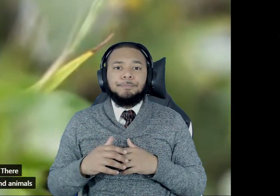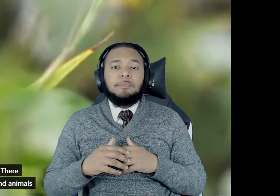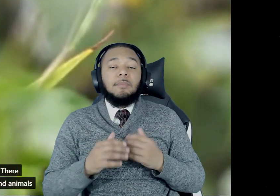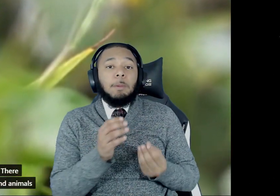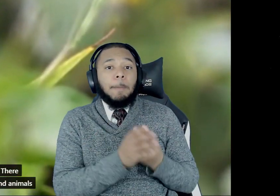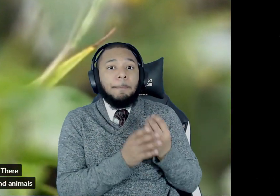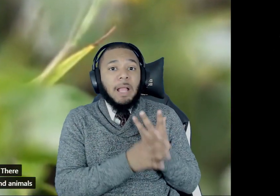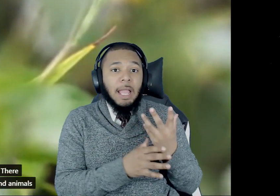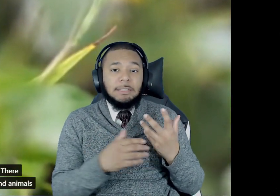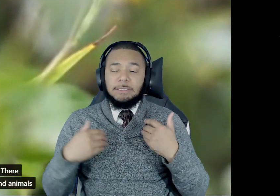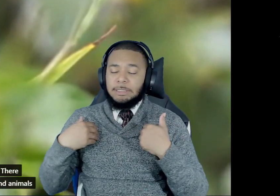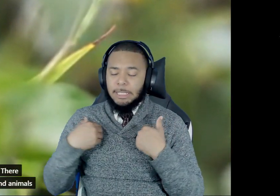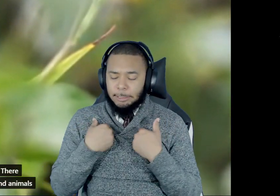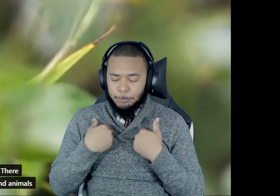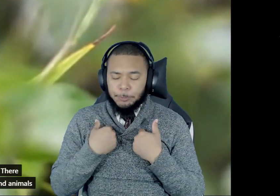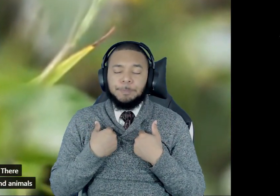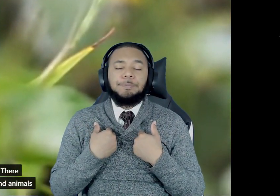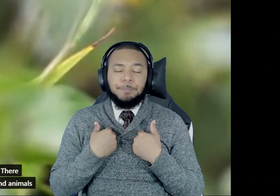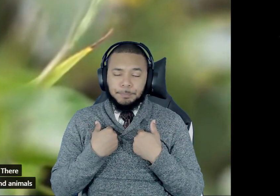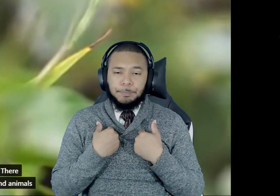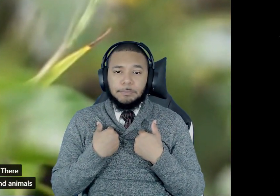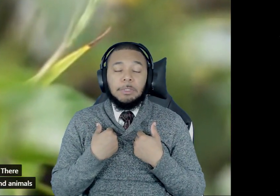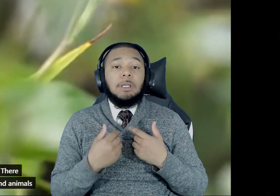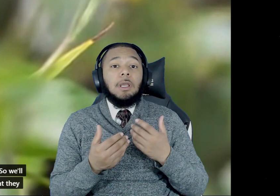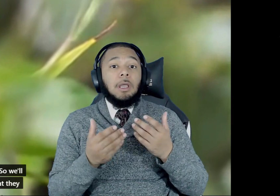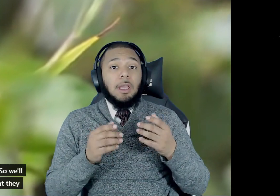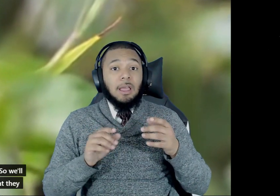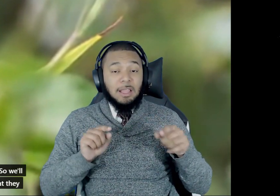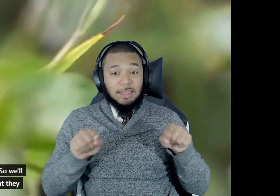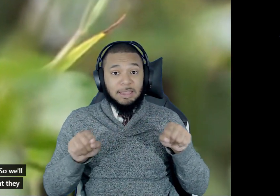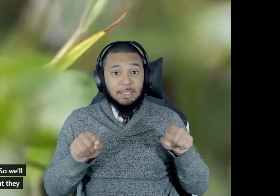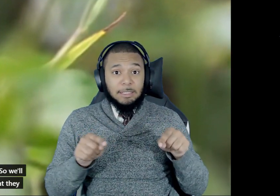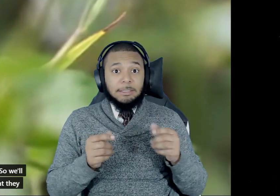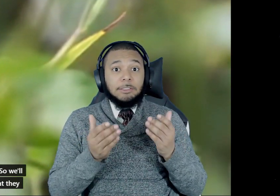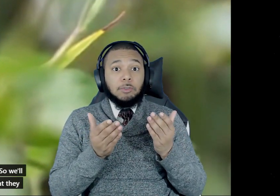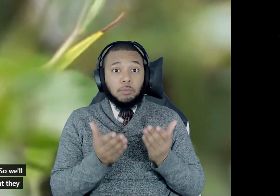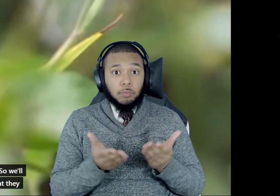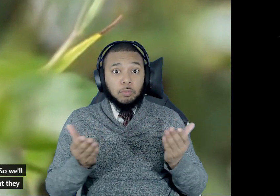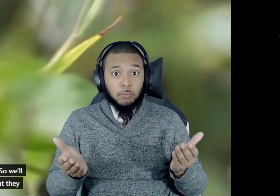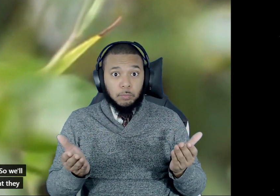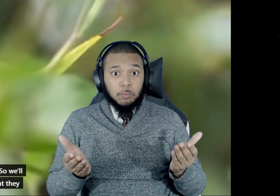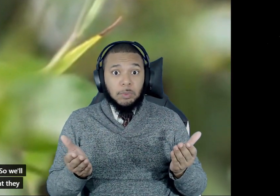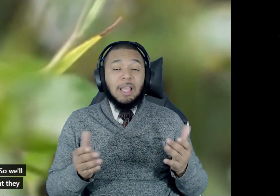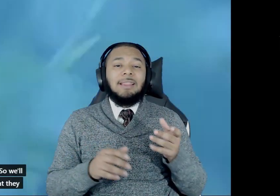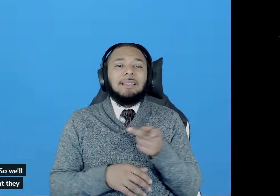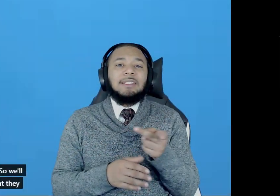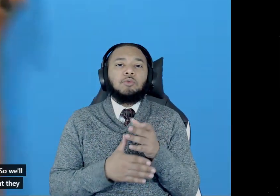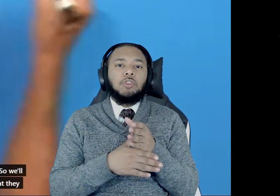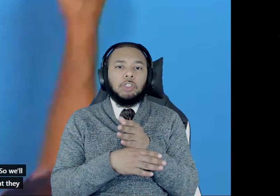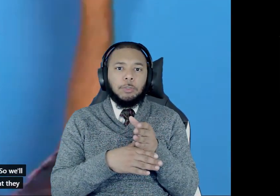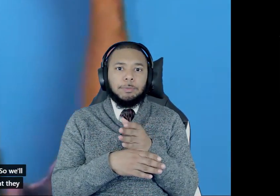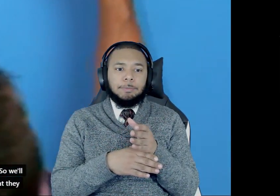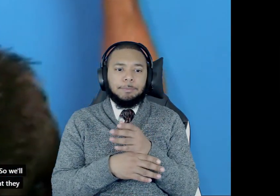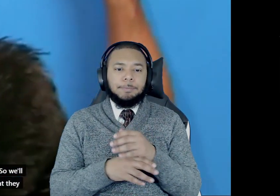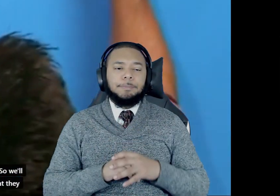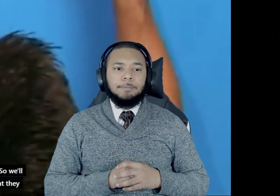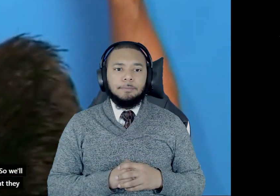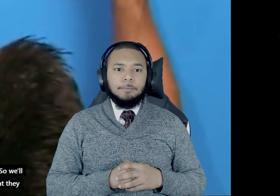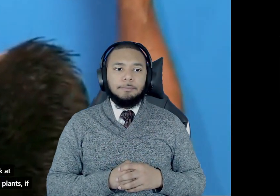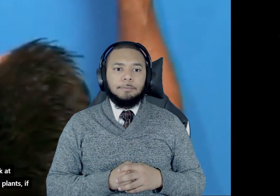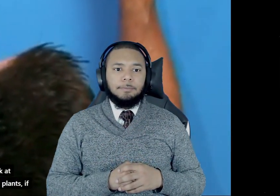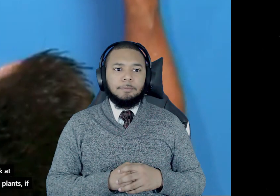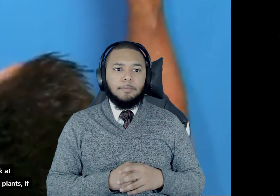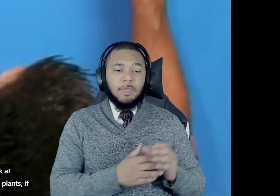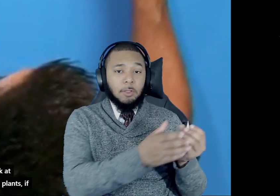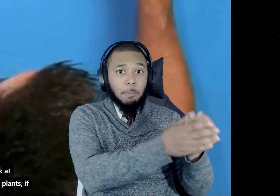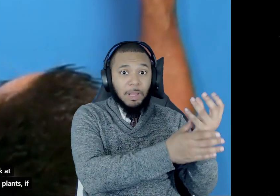plants and animals, okay, there are some resources that plants and animals and a lot of organisms share. So we'll take a look at plants and what